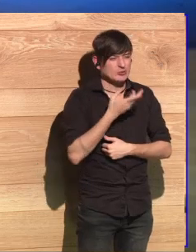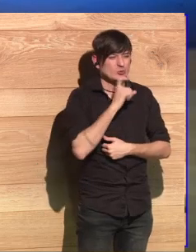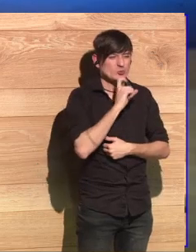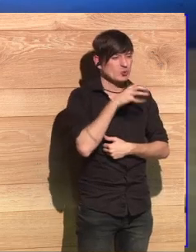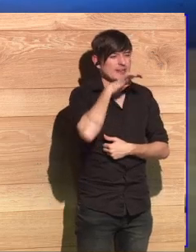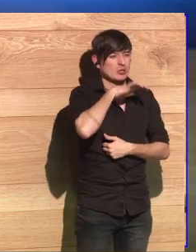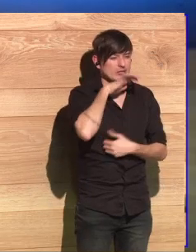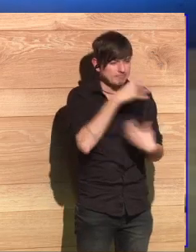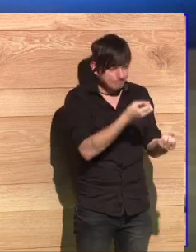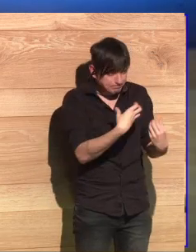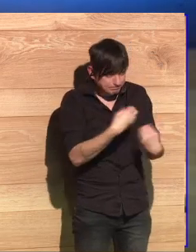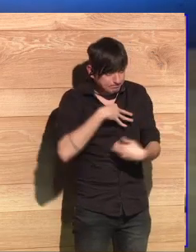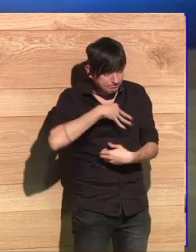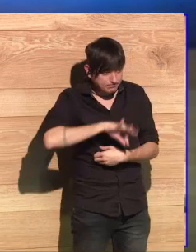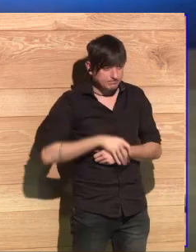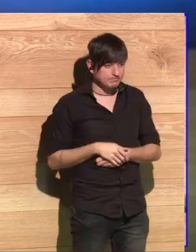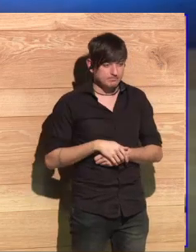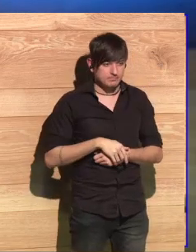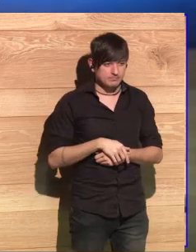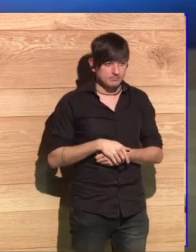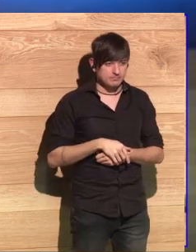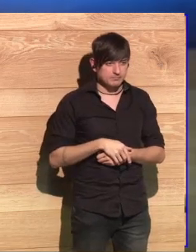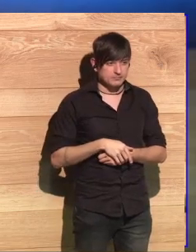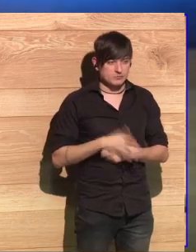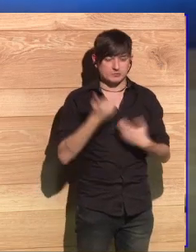you. How was that? What was that like?